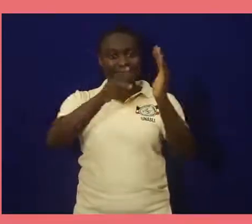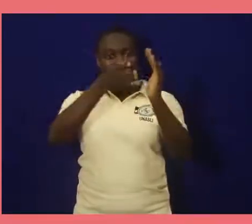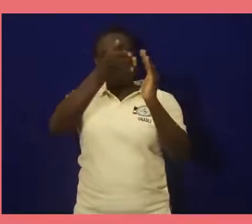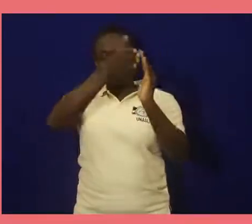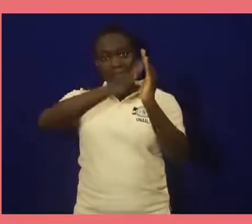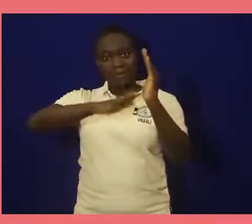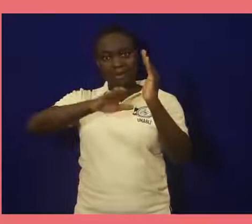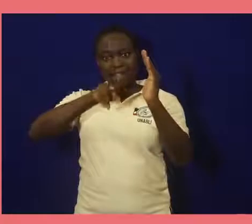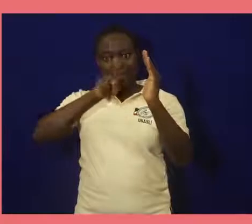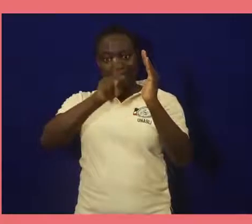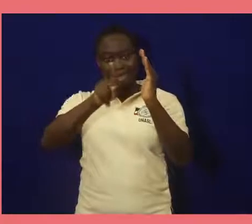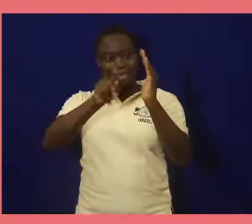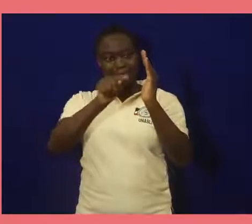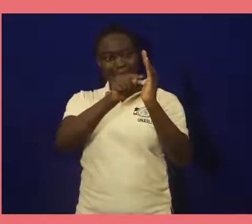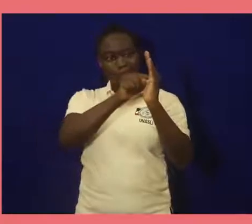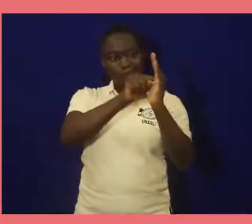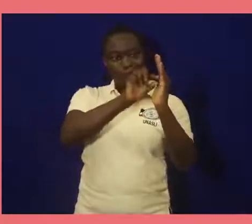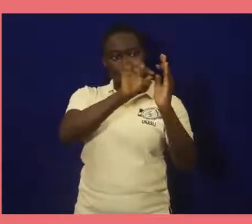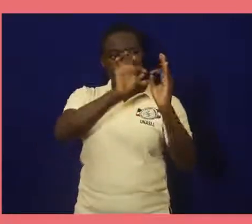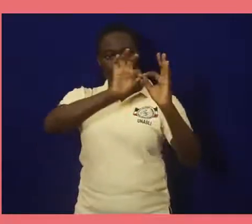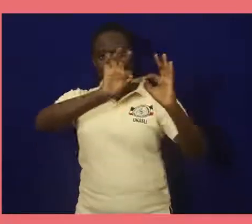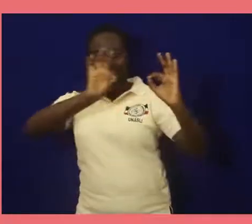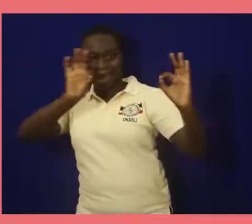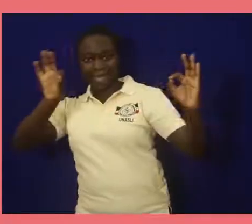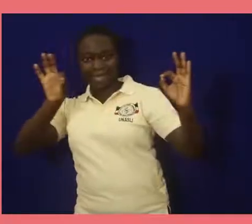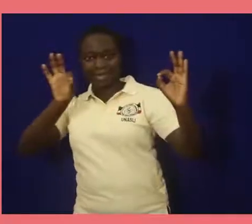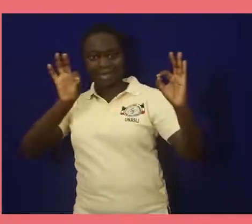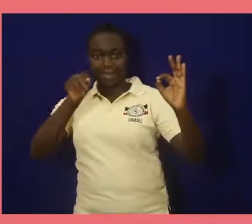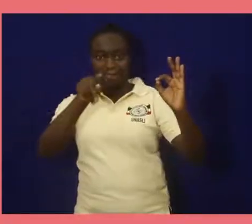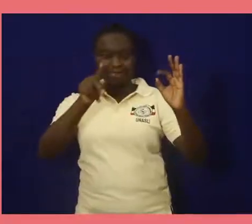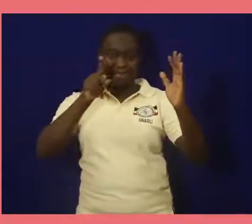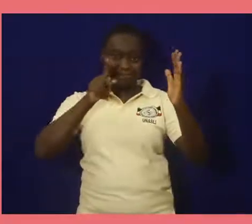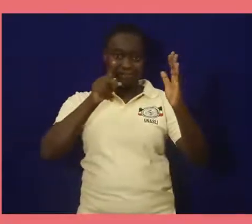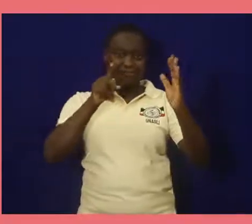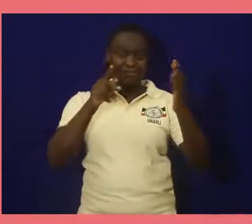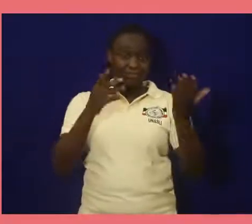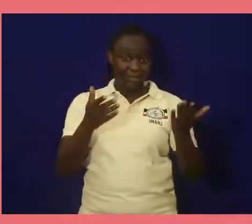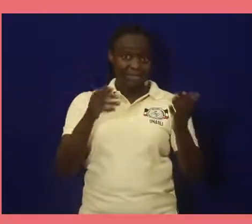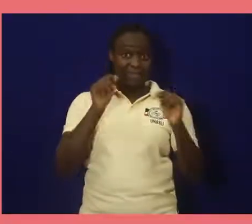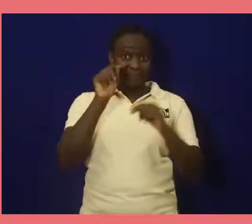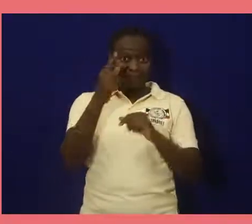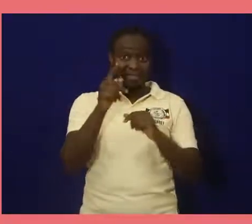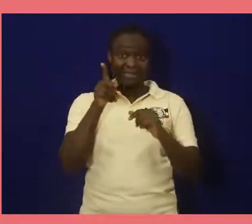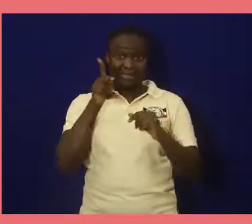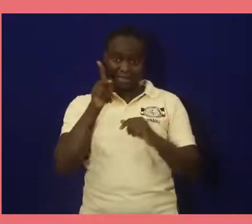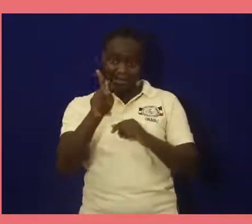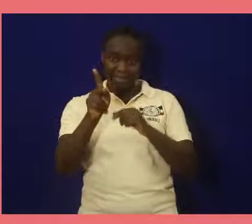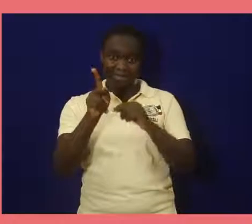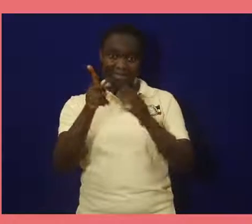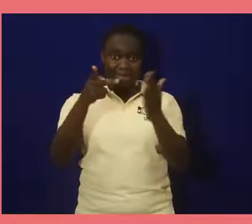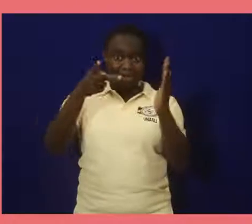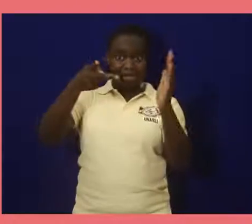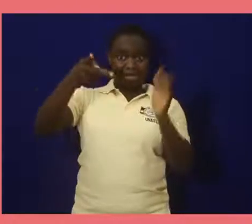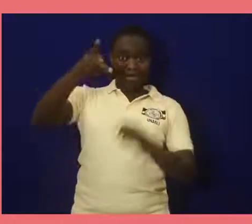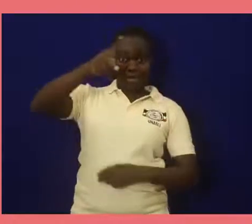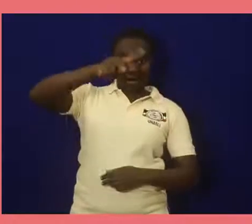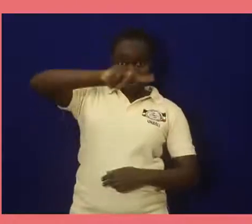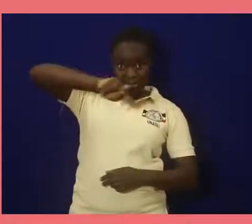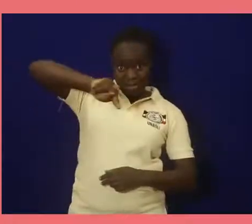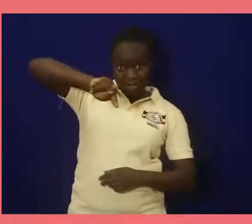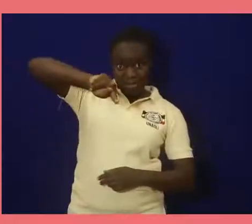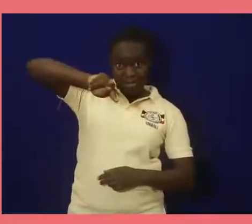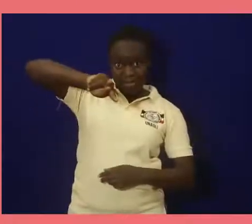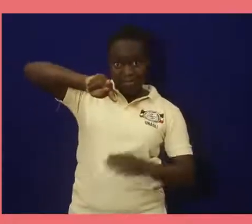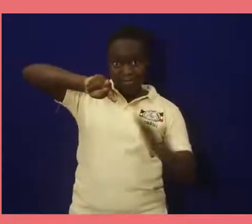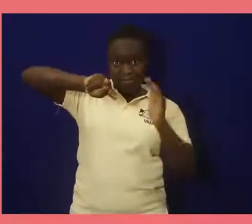to the curved mirror. A line from the center to the curved mirror. Now, I am drawing my